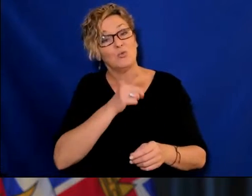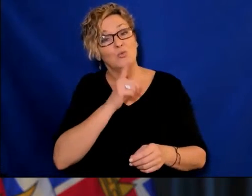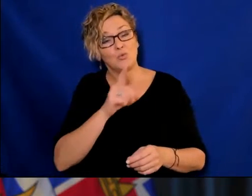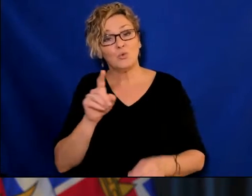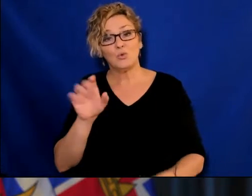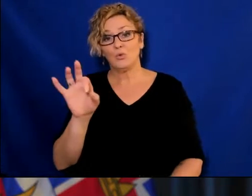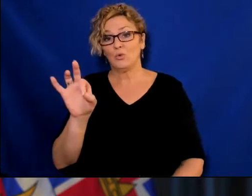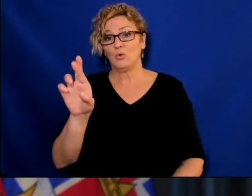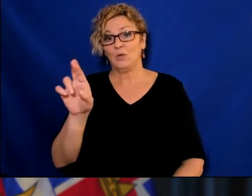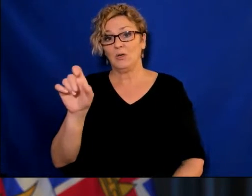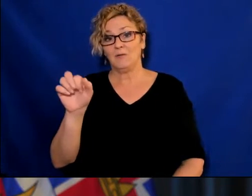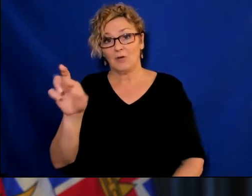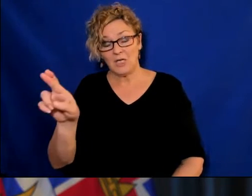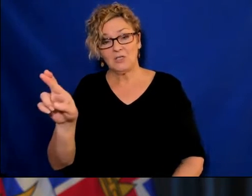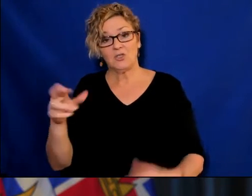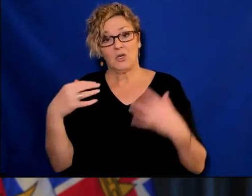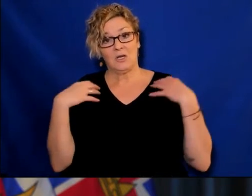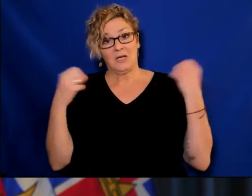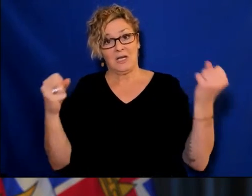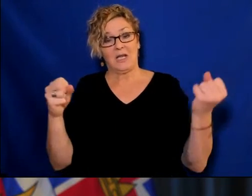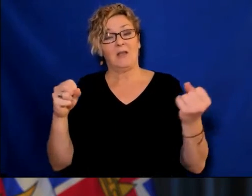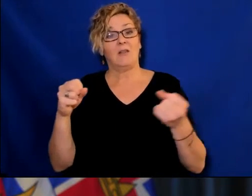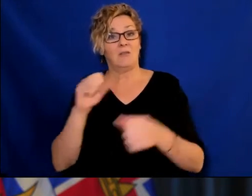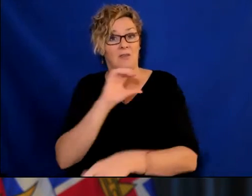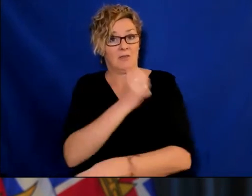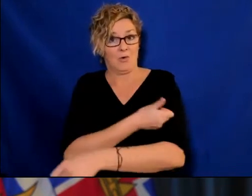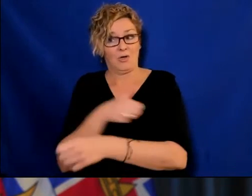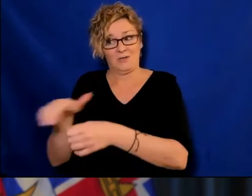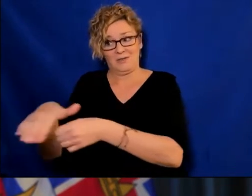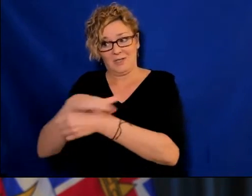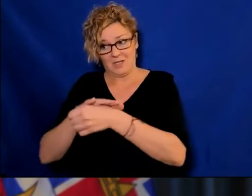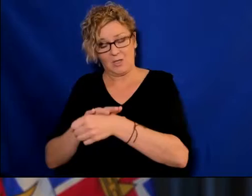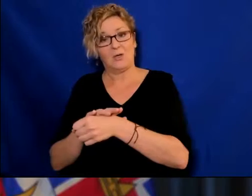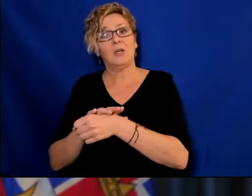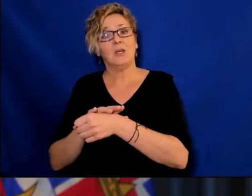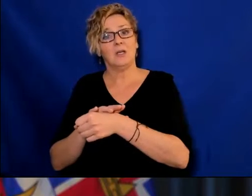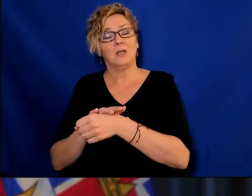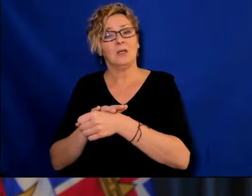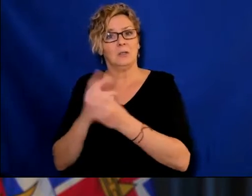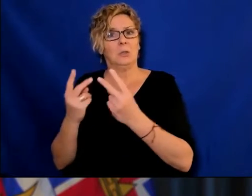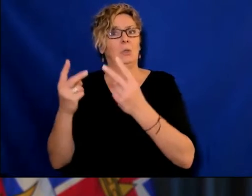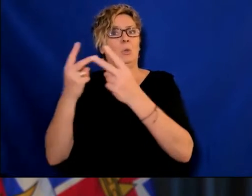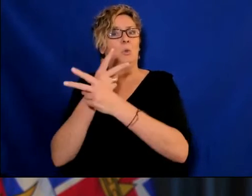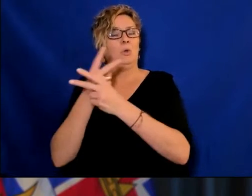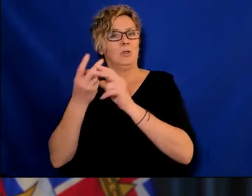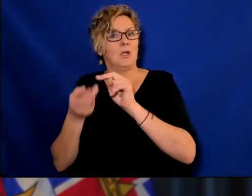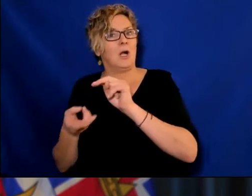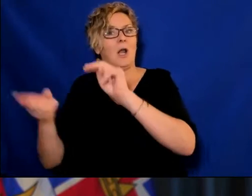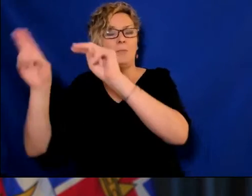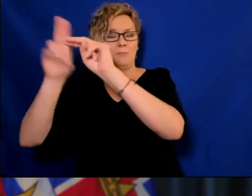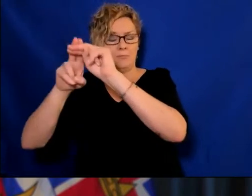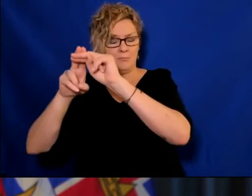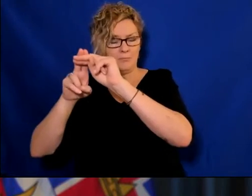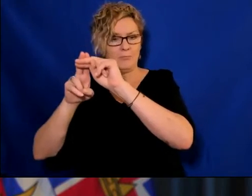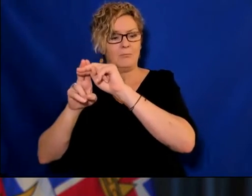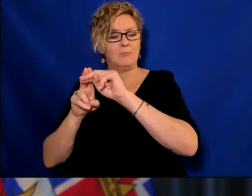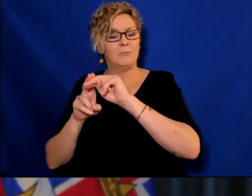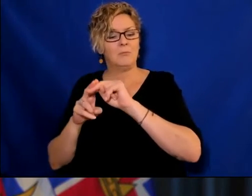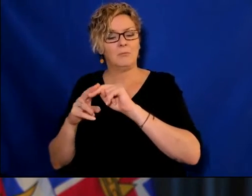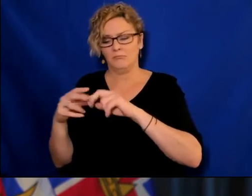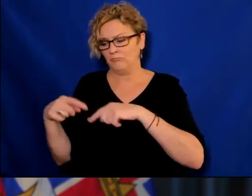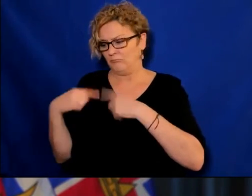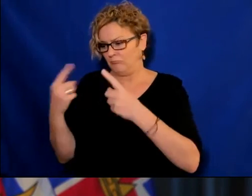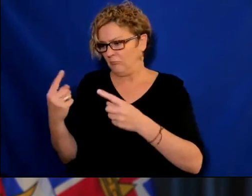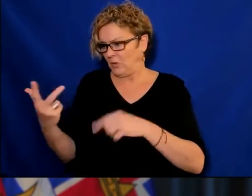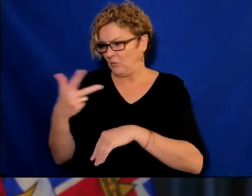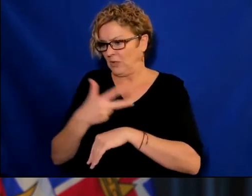of cases. Well, over this 3-day period, over 1,300 cases, and